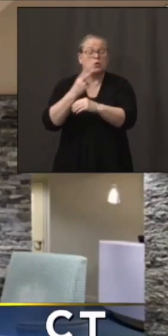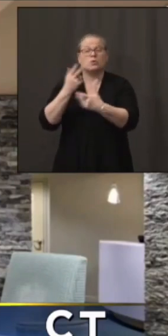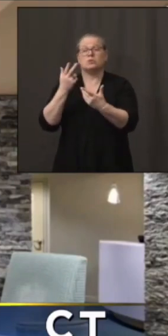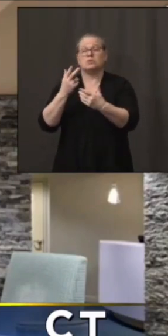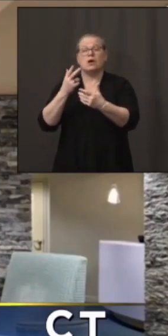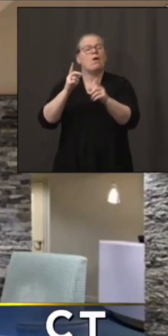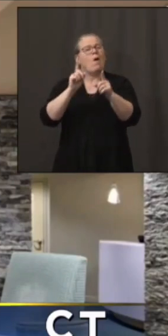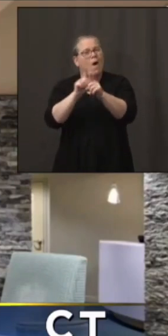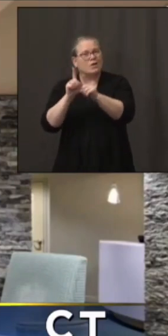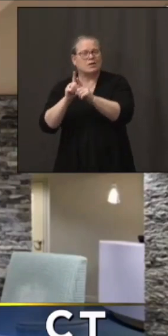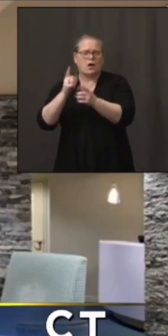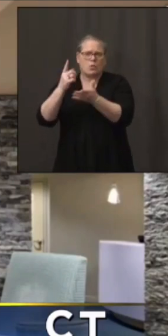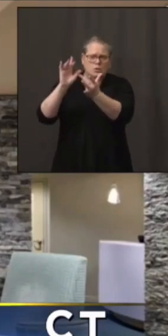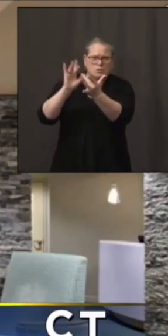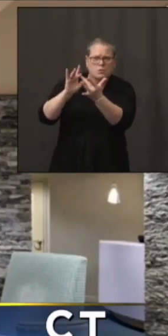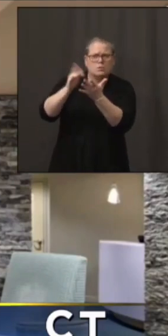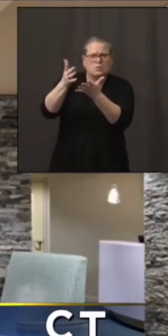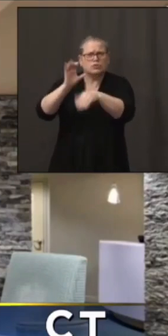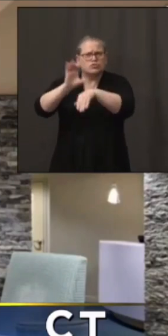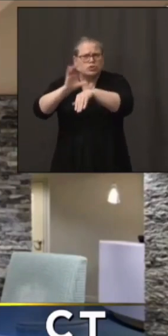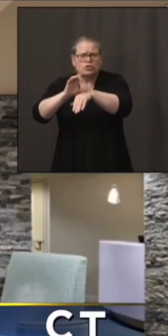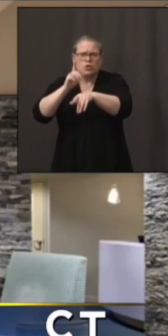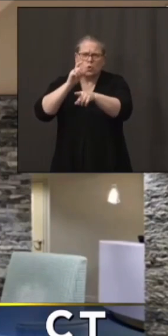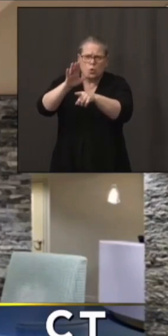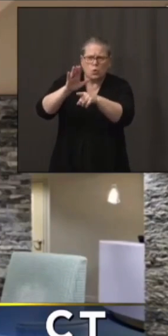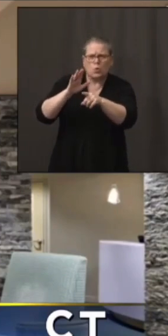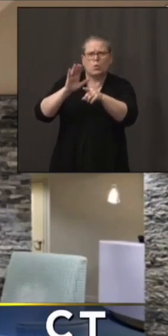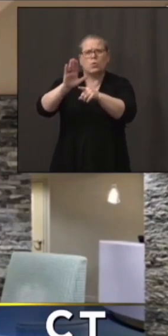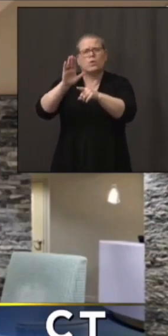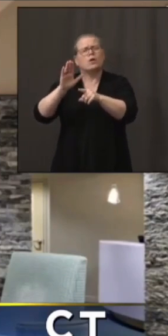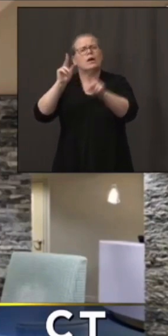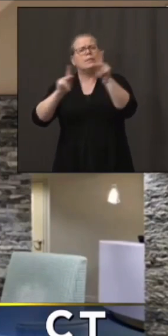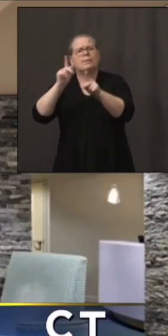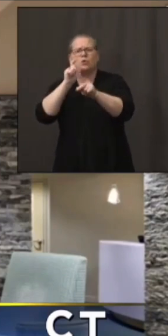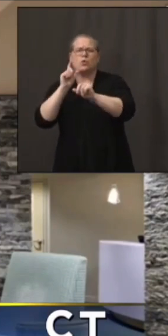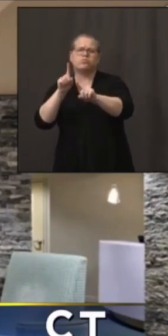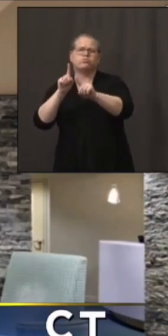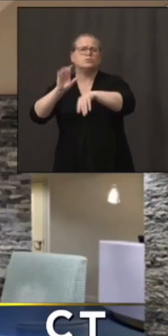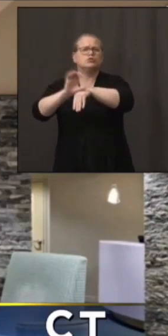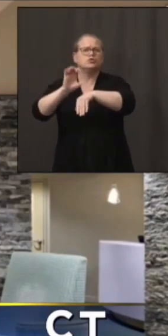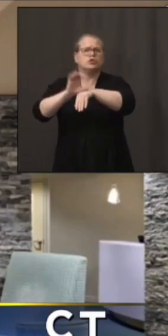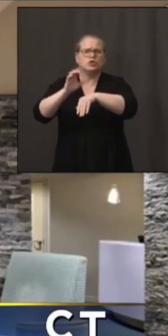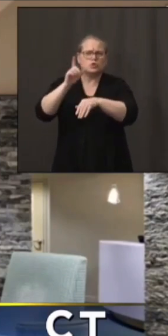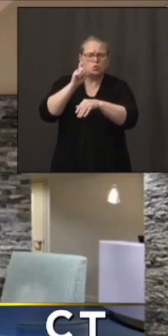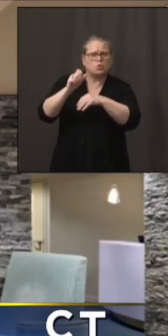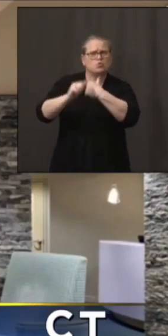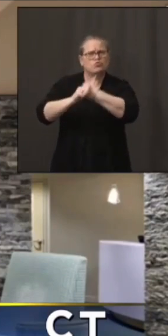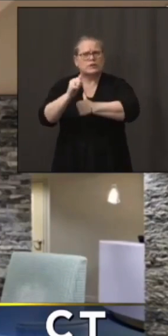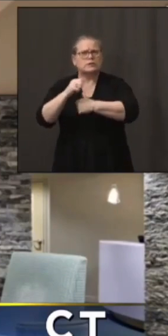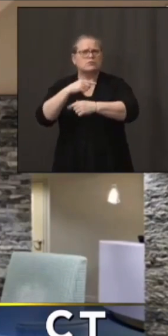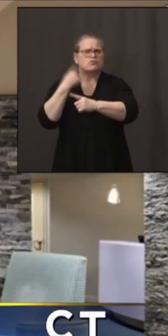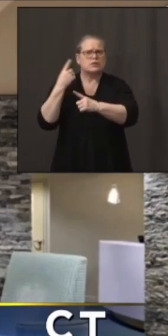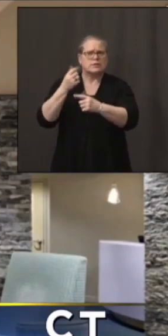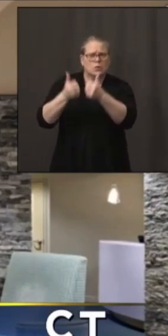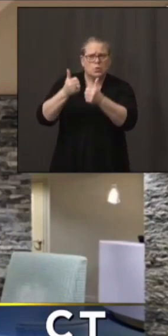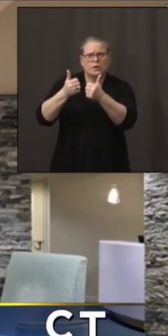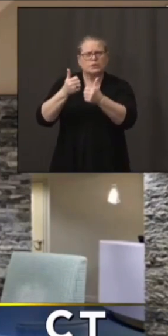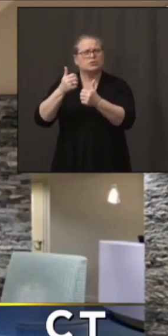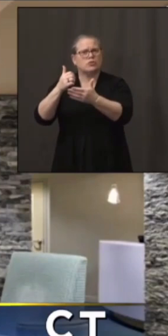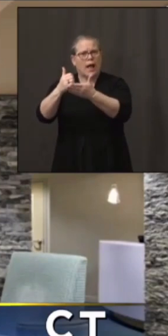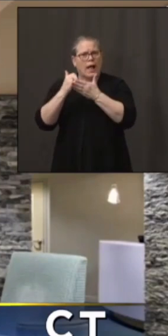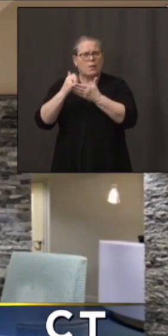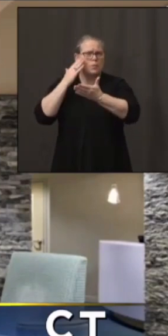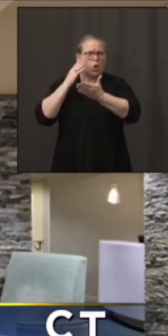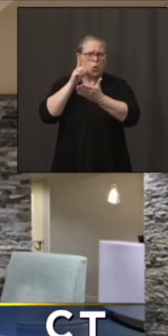and church leadership to identify individuals that might be at the highest risk. We are setting up a call